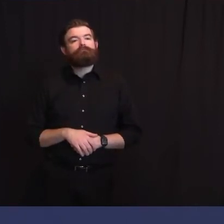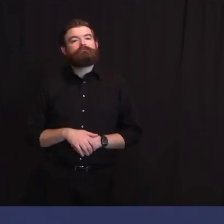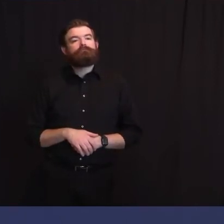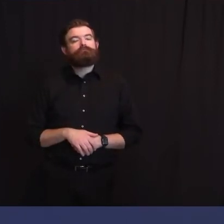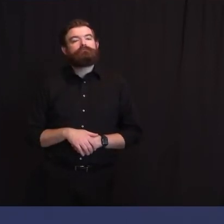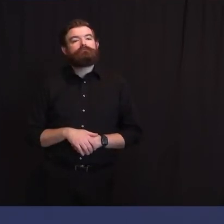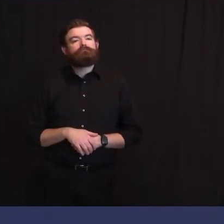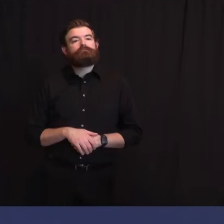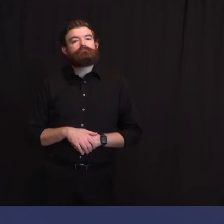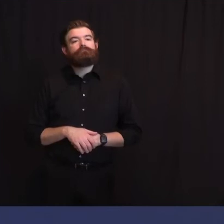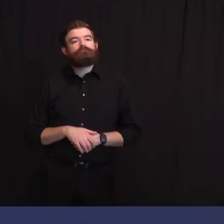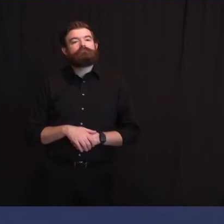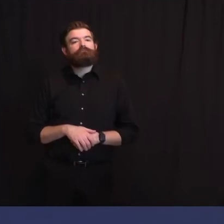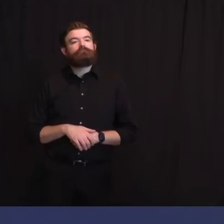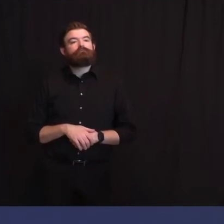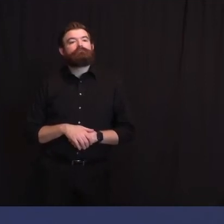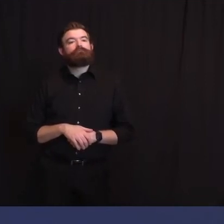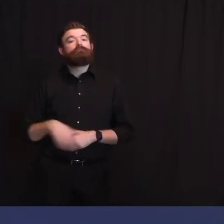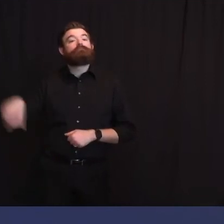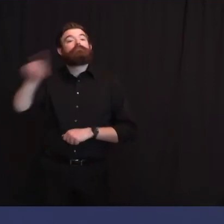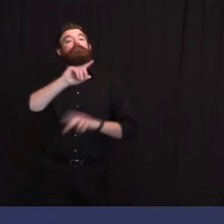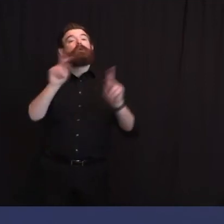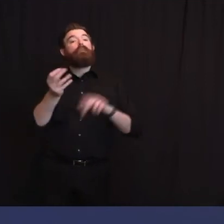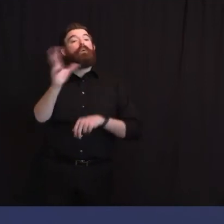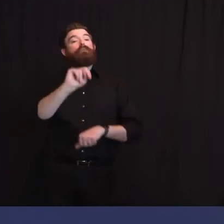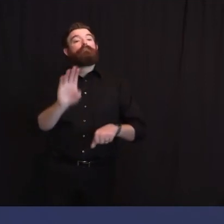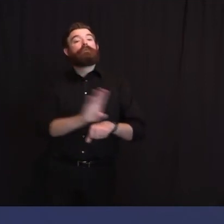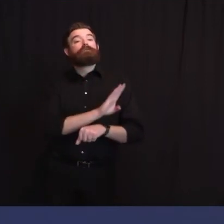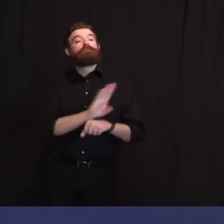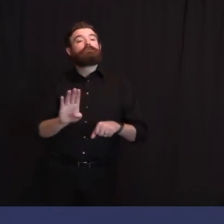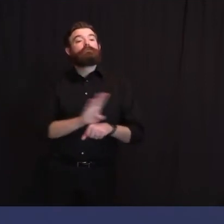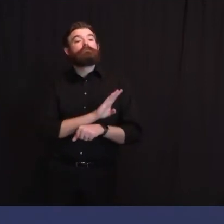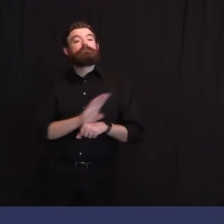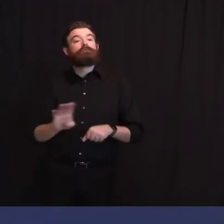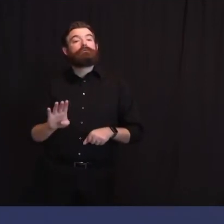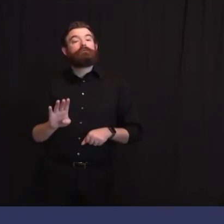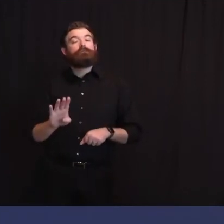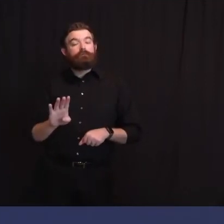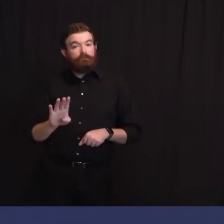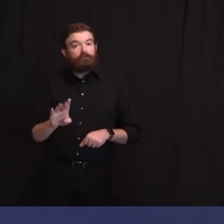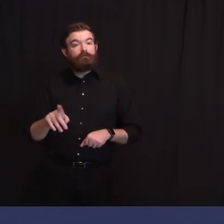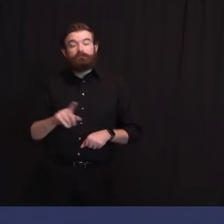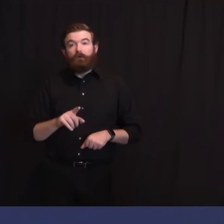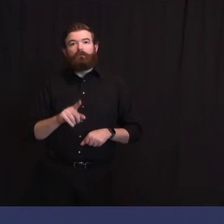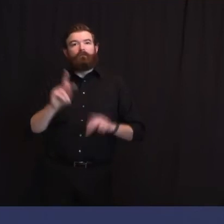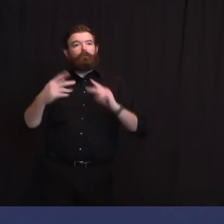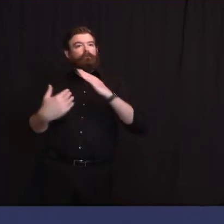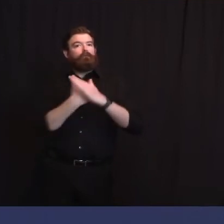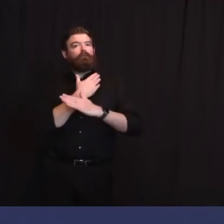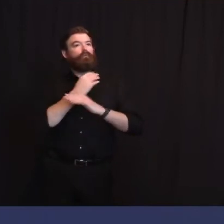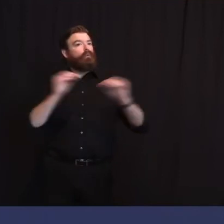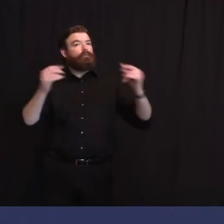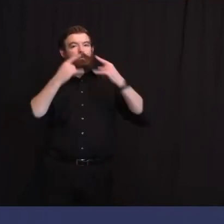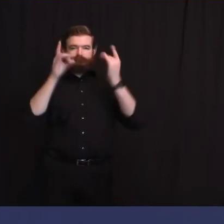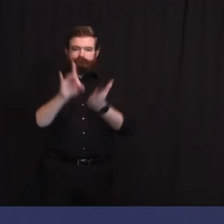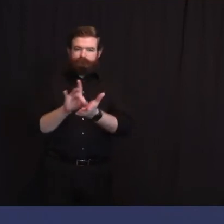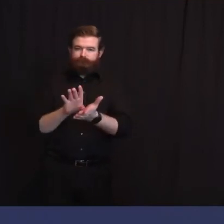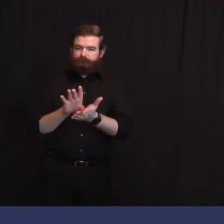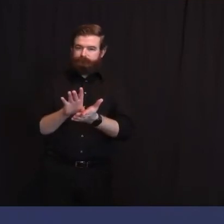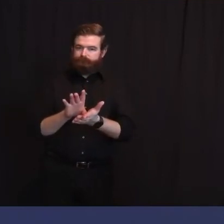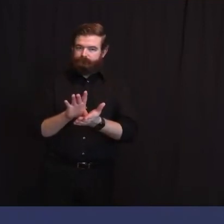can say, you know what, you're not coming in here into the convenience store or the restaurant or the lobby because